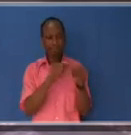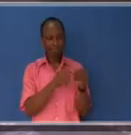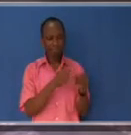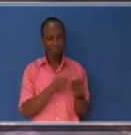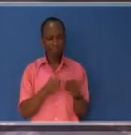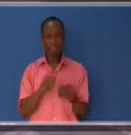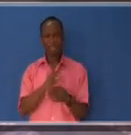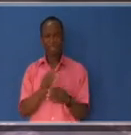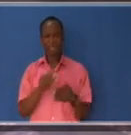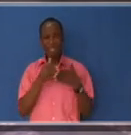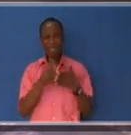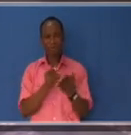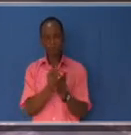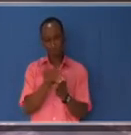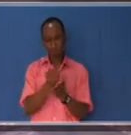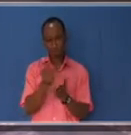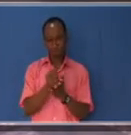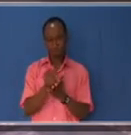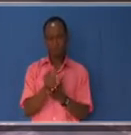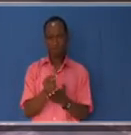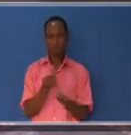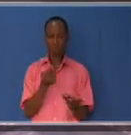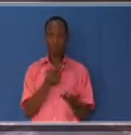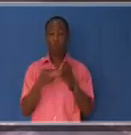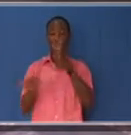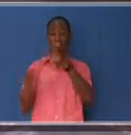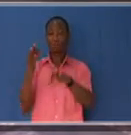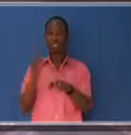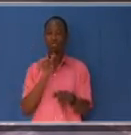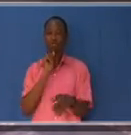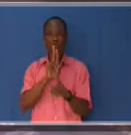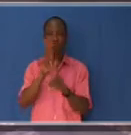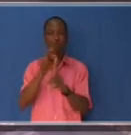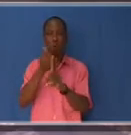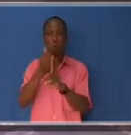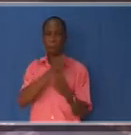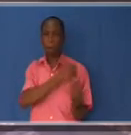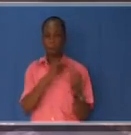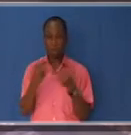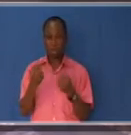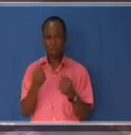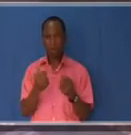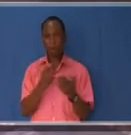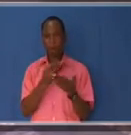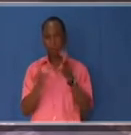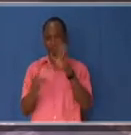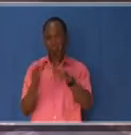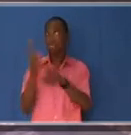no ba, obeshe Jesus eni mwonyam. Efrisa obefa, dieye Yesu, die nubi,